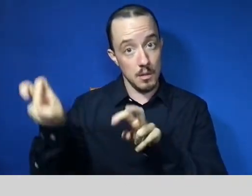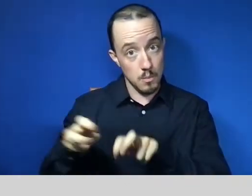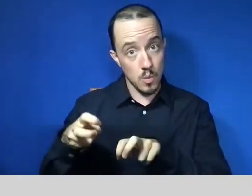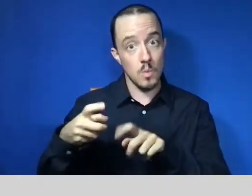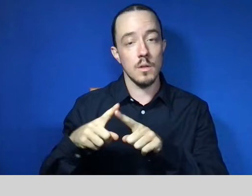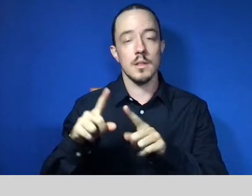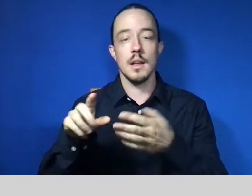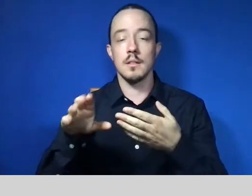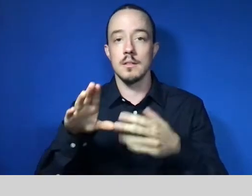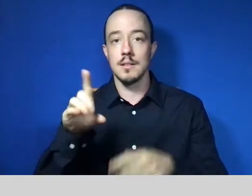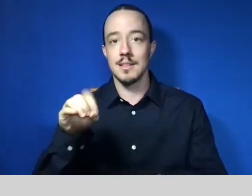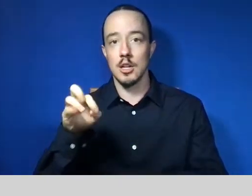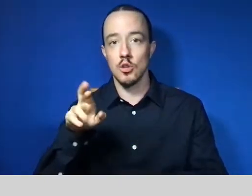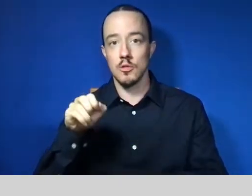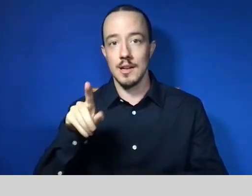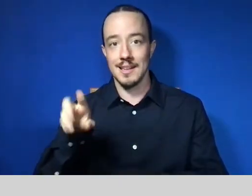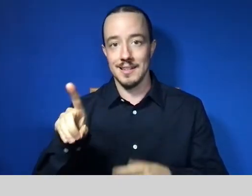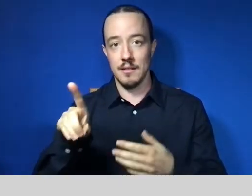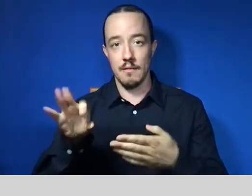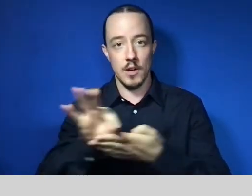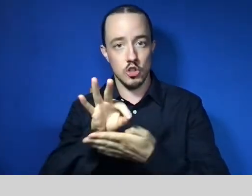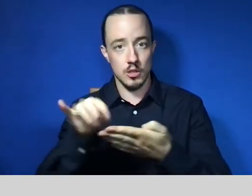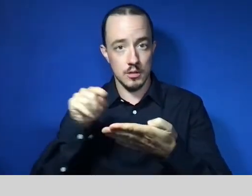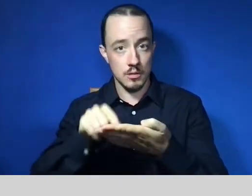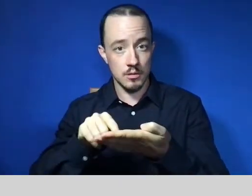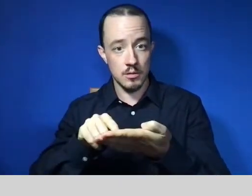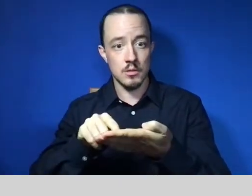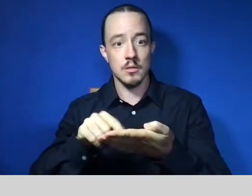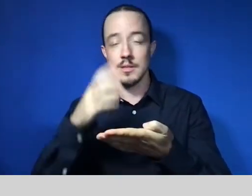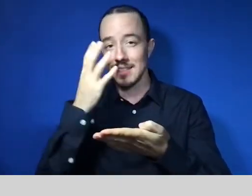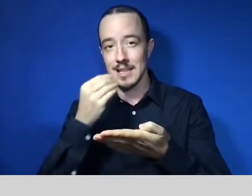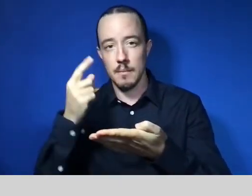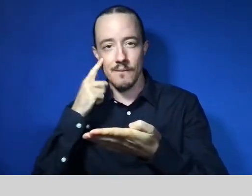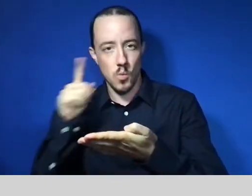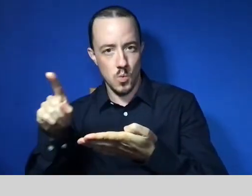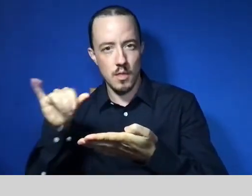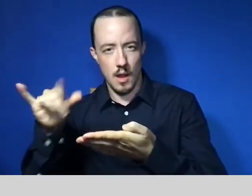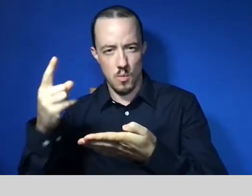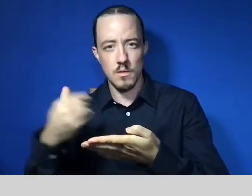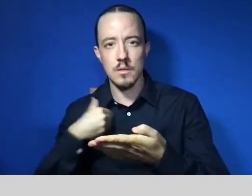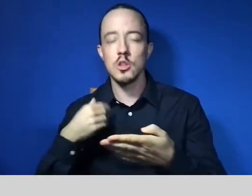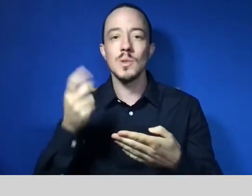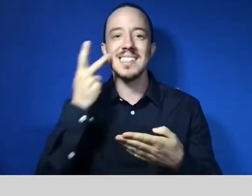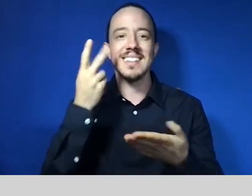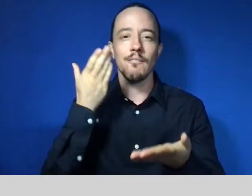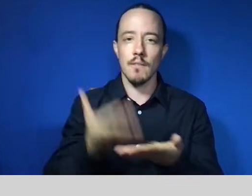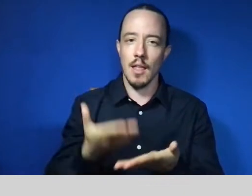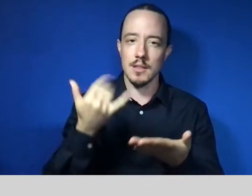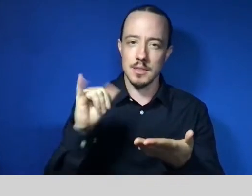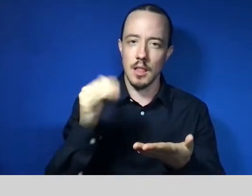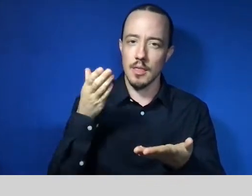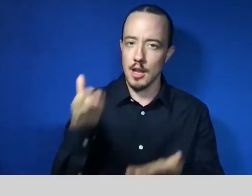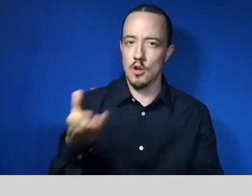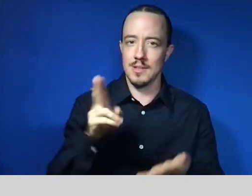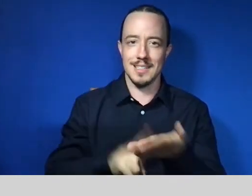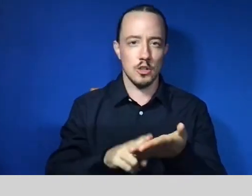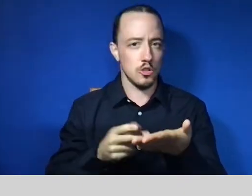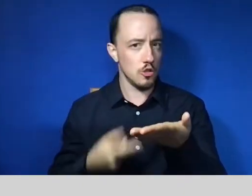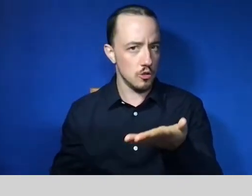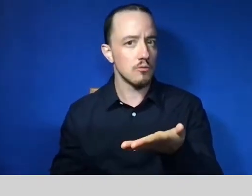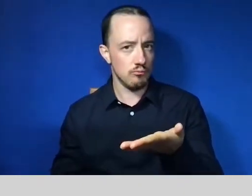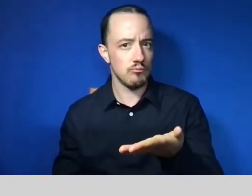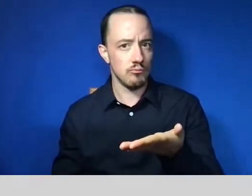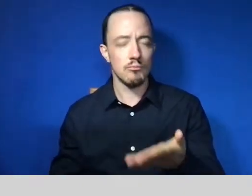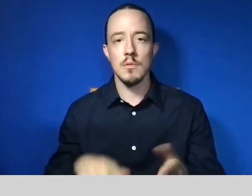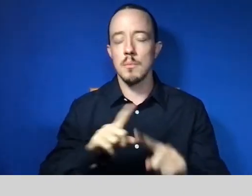our decorated function sleep4, we can see that the valid signature is still there, but our